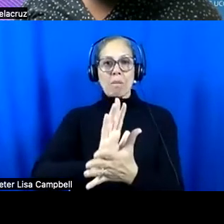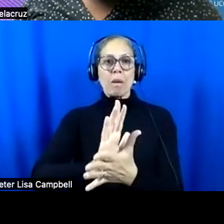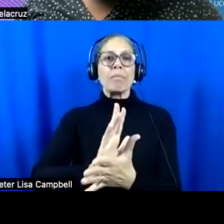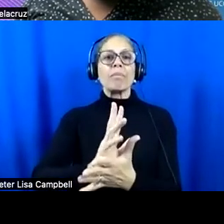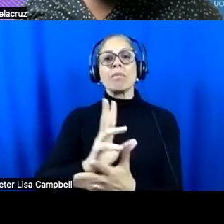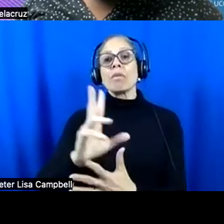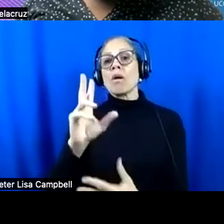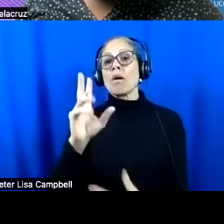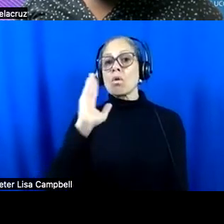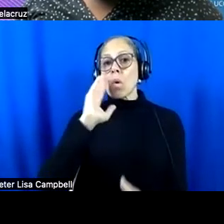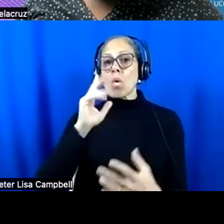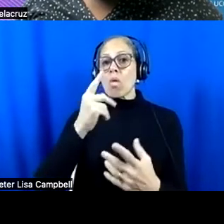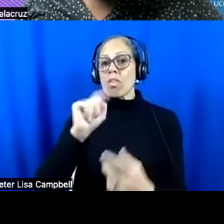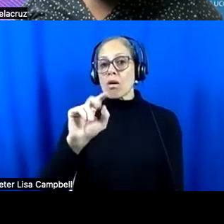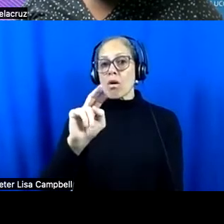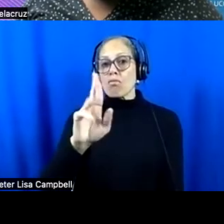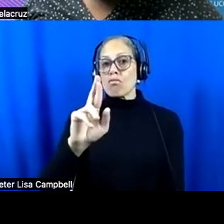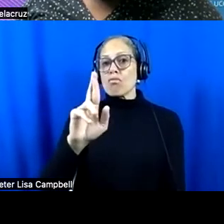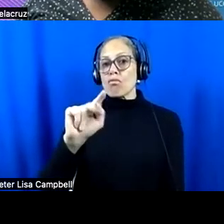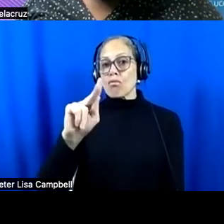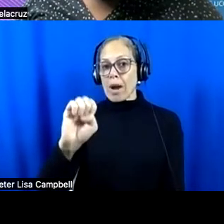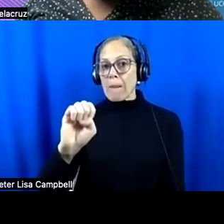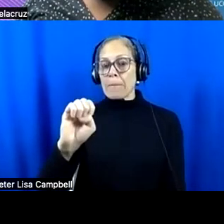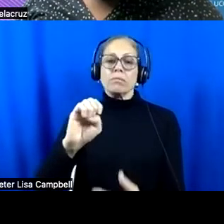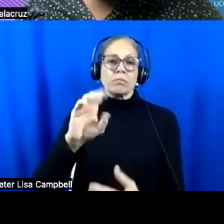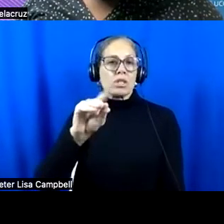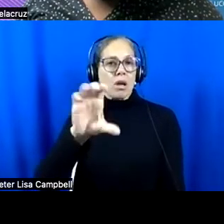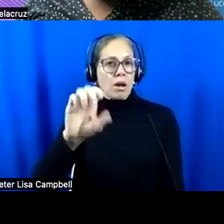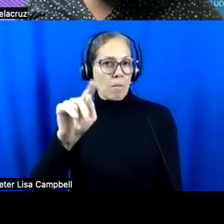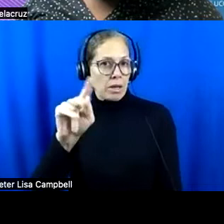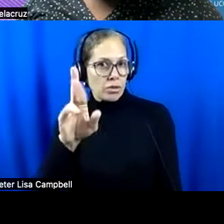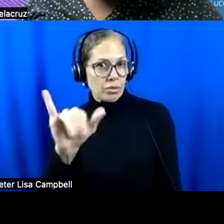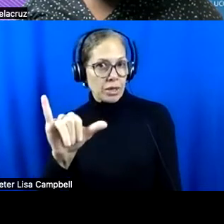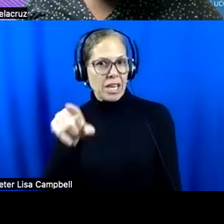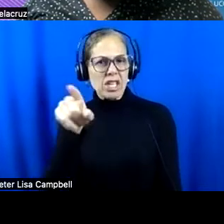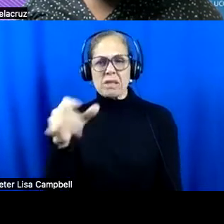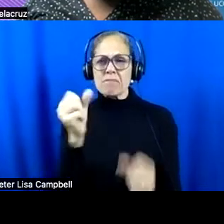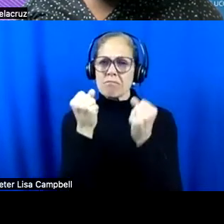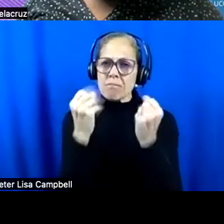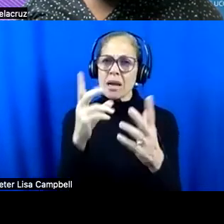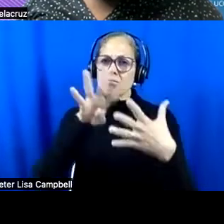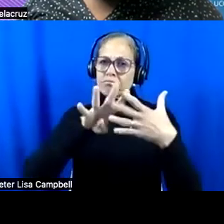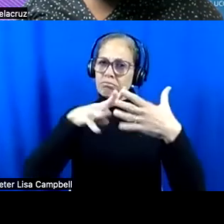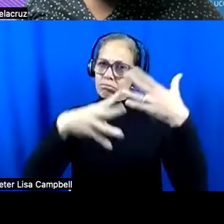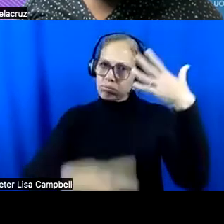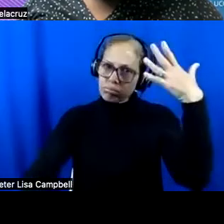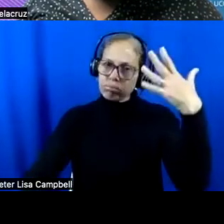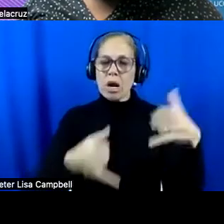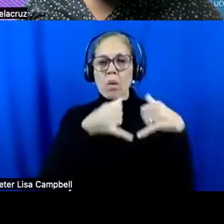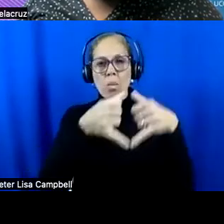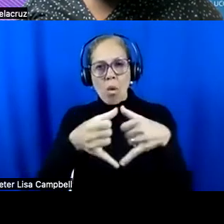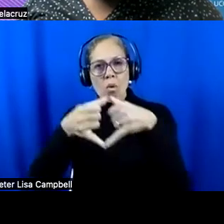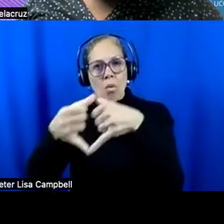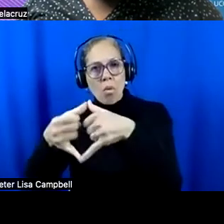Documentary. Ms. Simmons is a recipient of numerous awards and fellowships, including